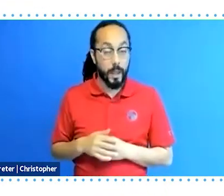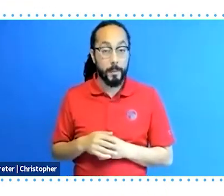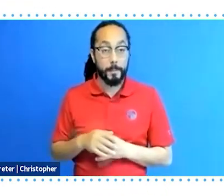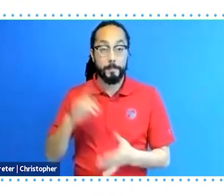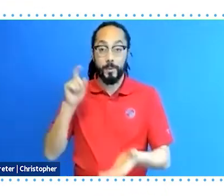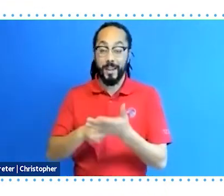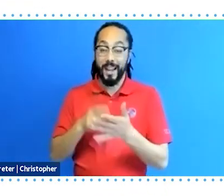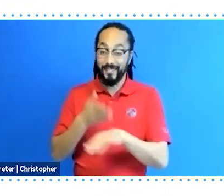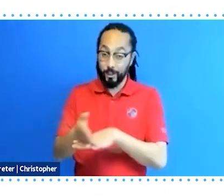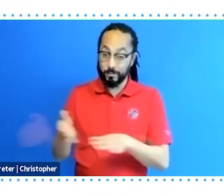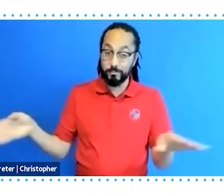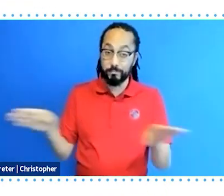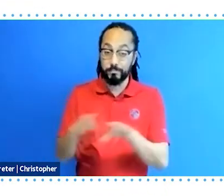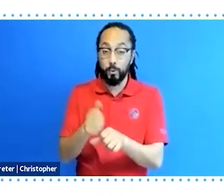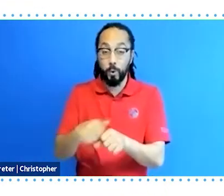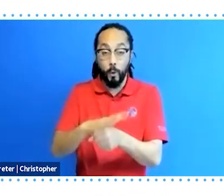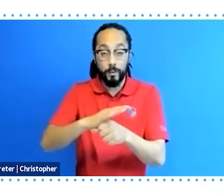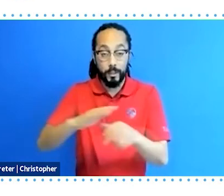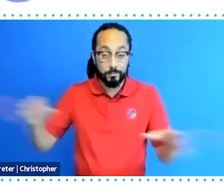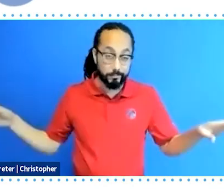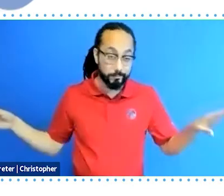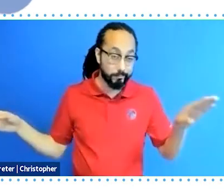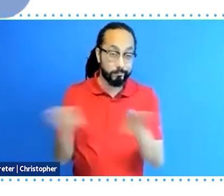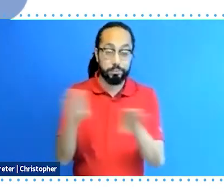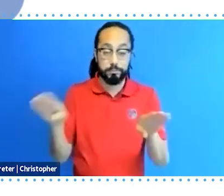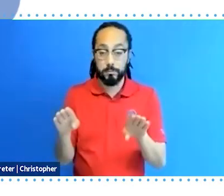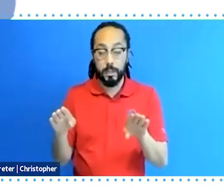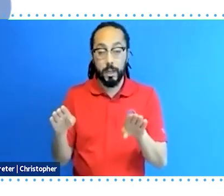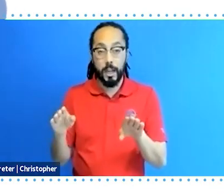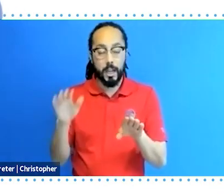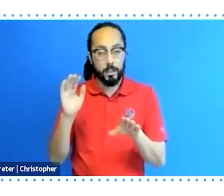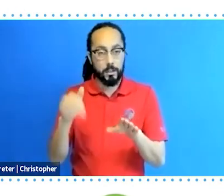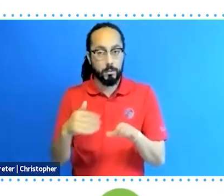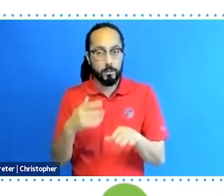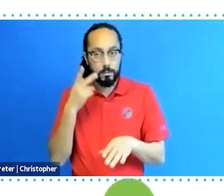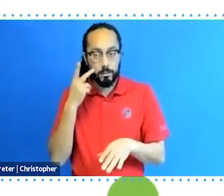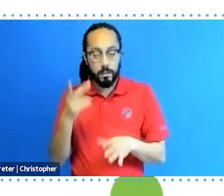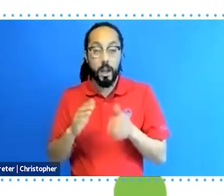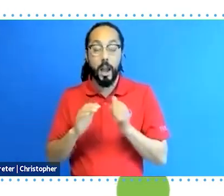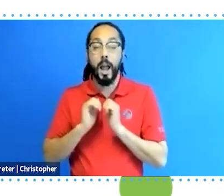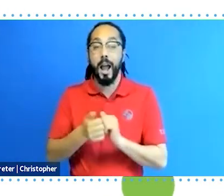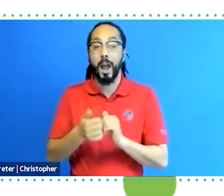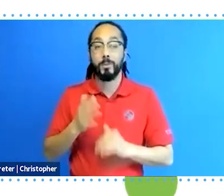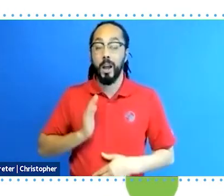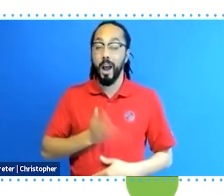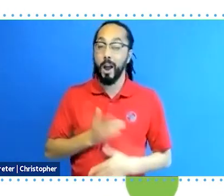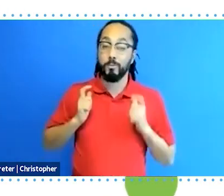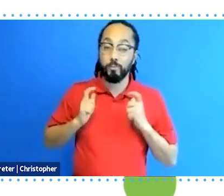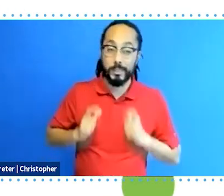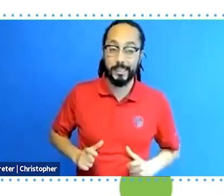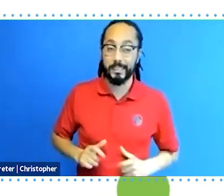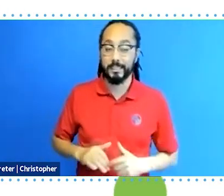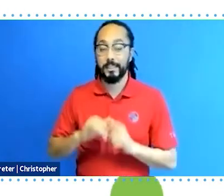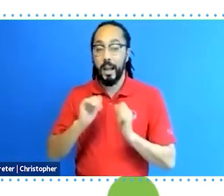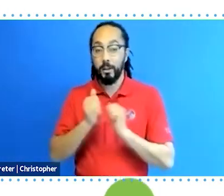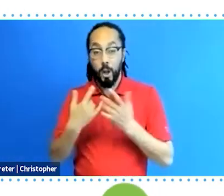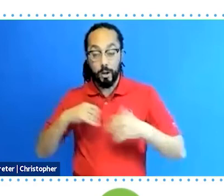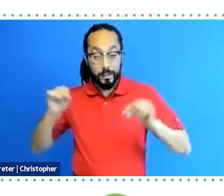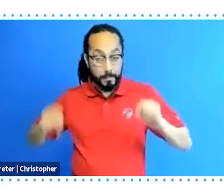lockdown, about even that conversation about, how is our resilience? How is our capacity? Can we continue at this